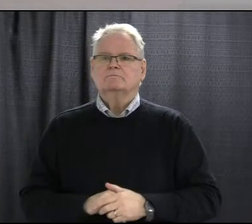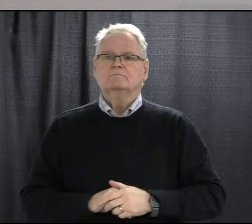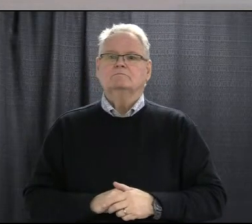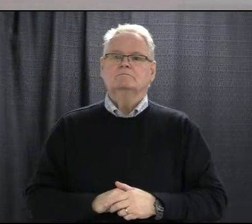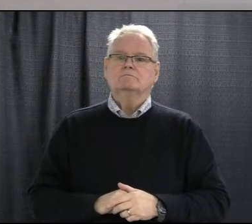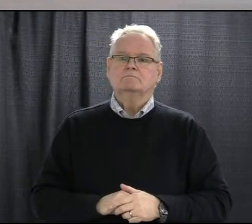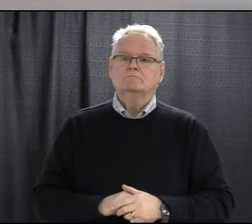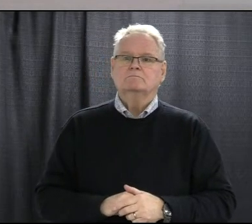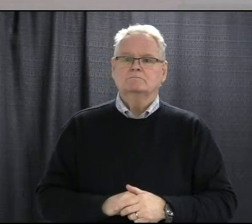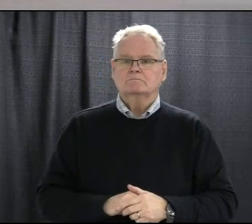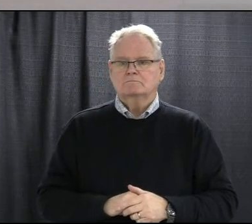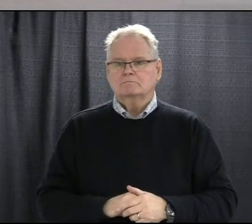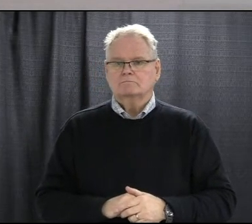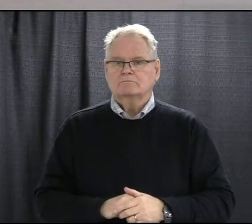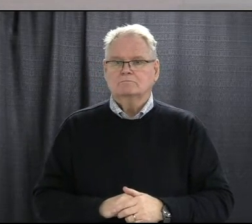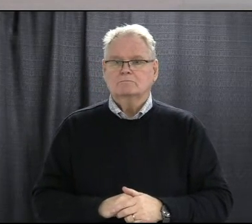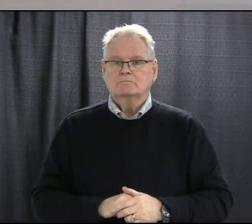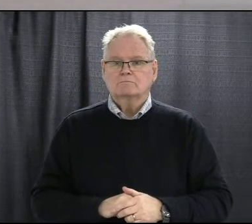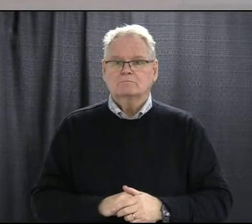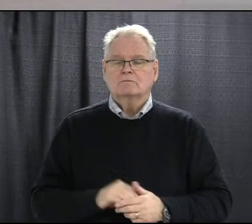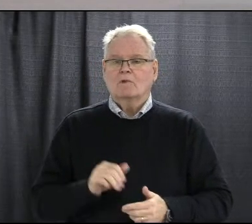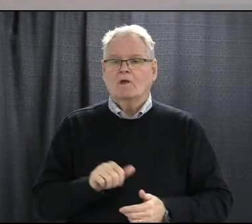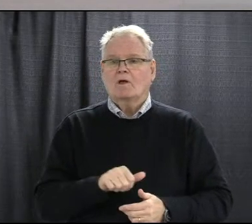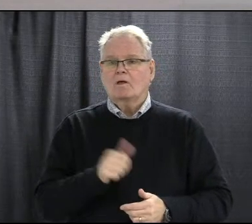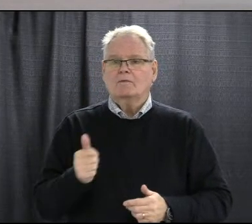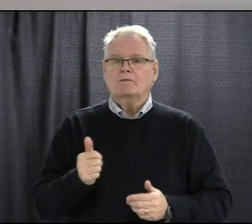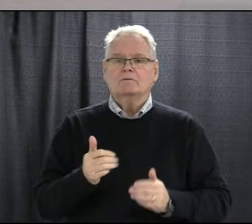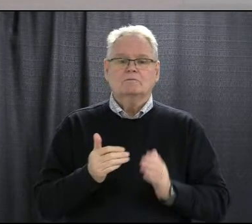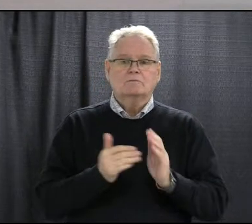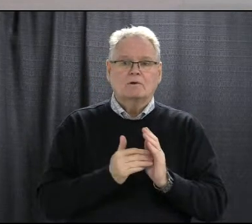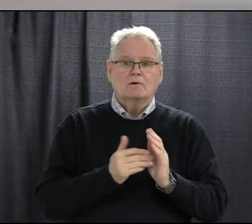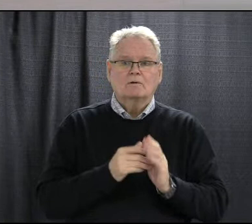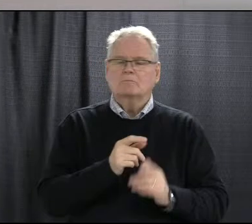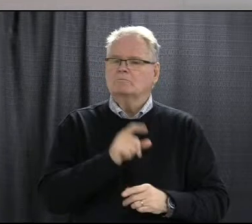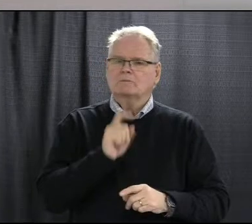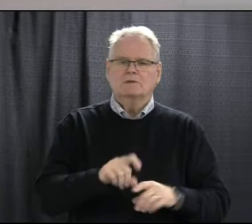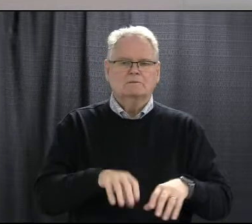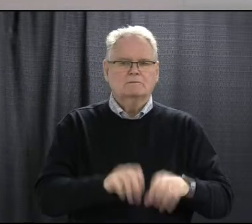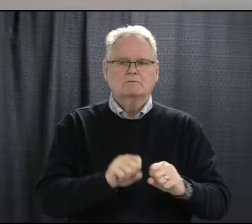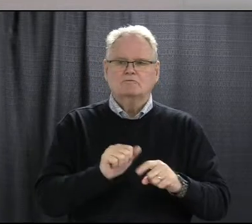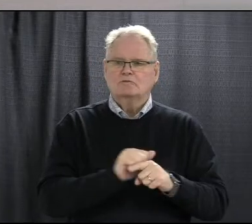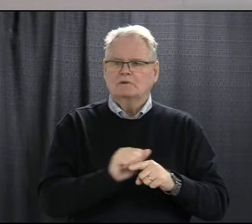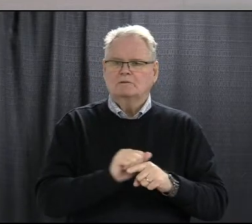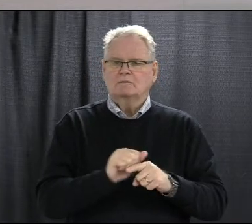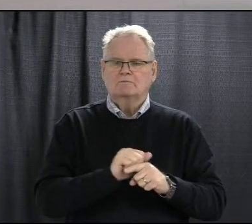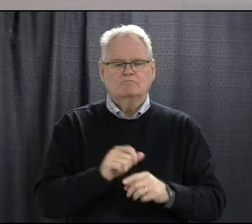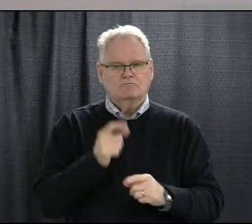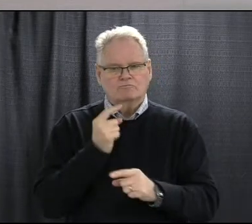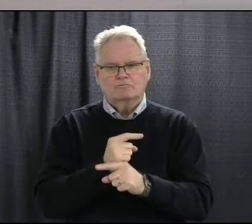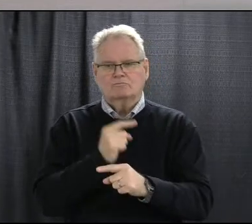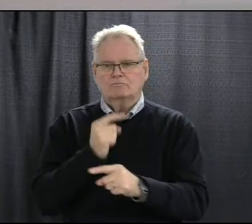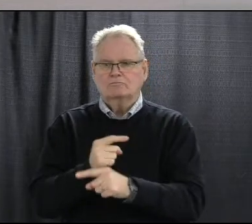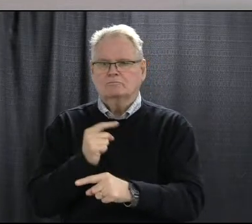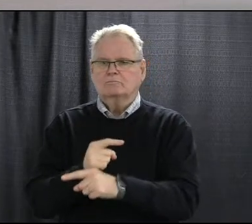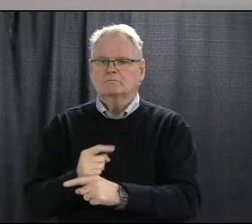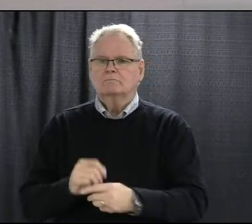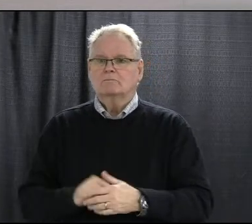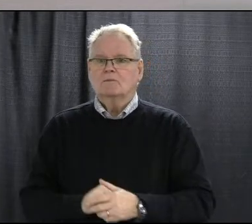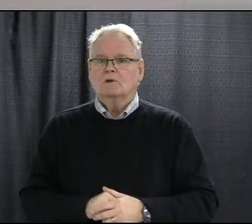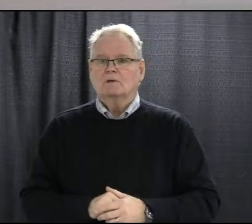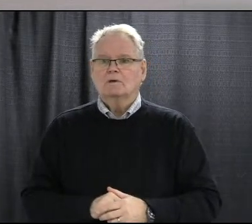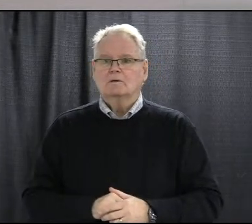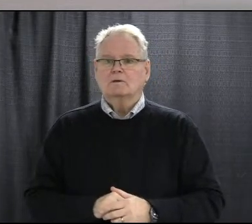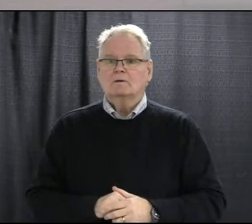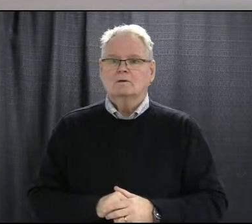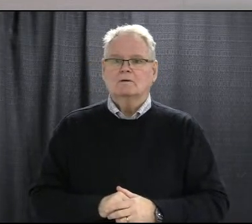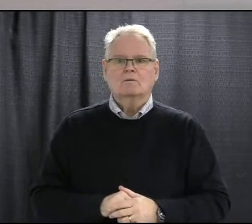more allied health professionals to be available in those places to be able to deliver that care. That takes time. So that integration